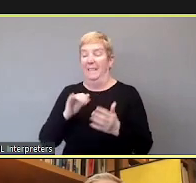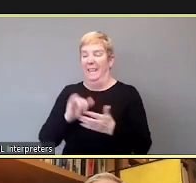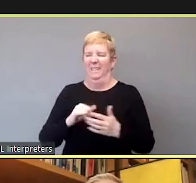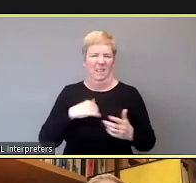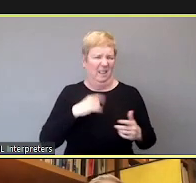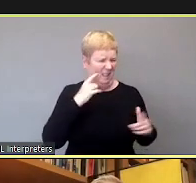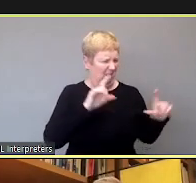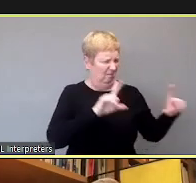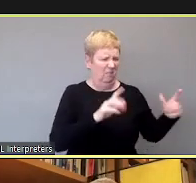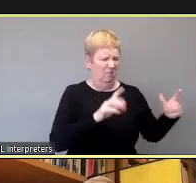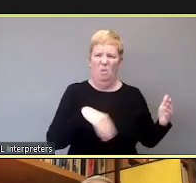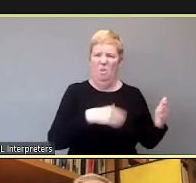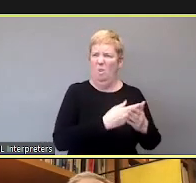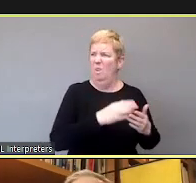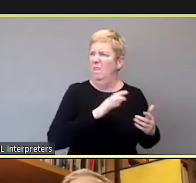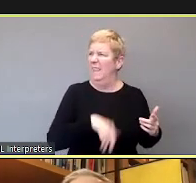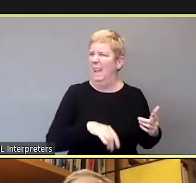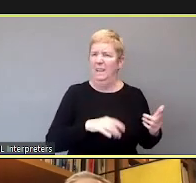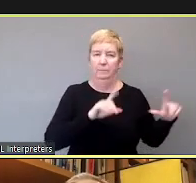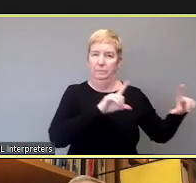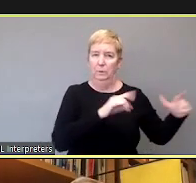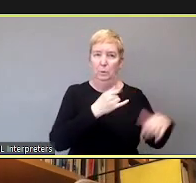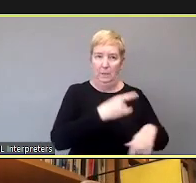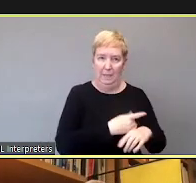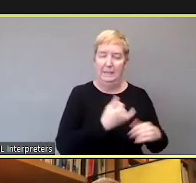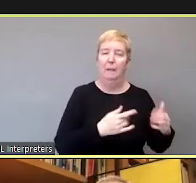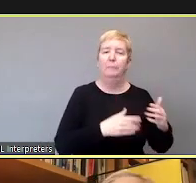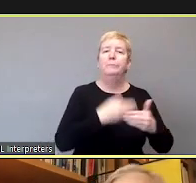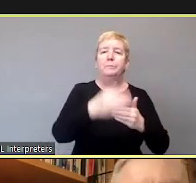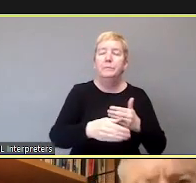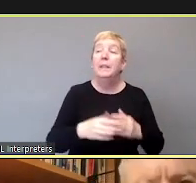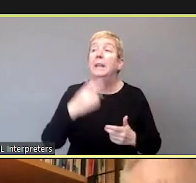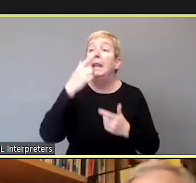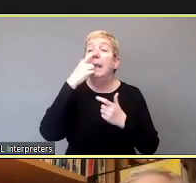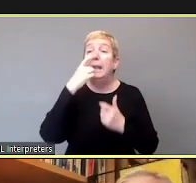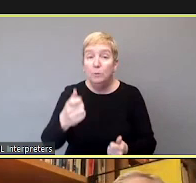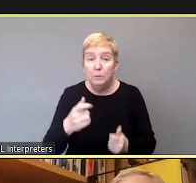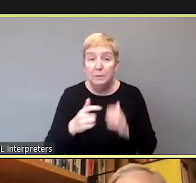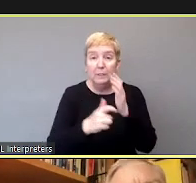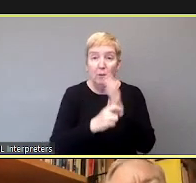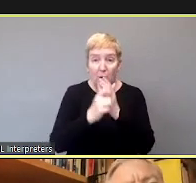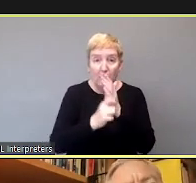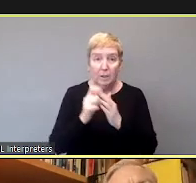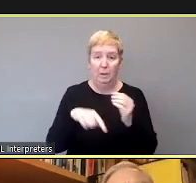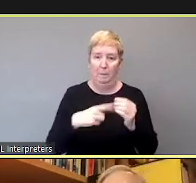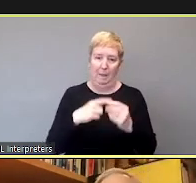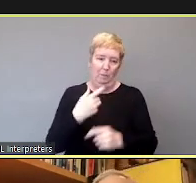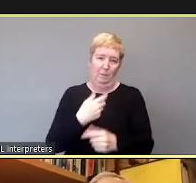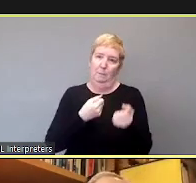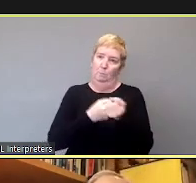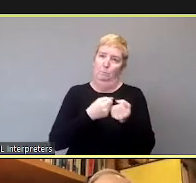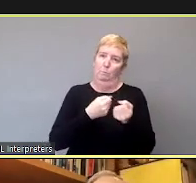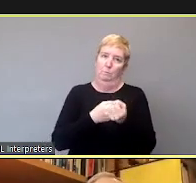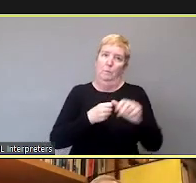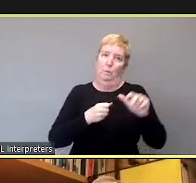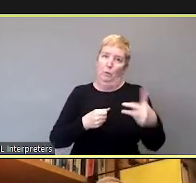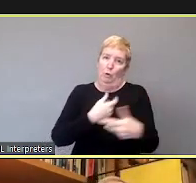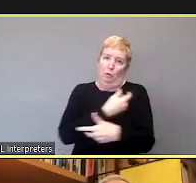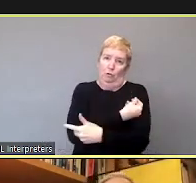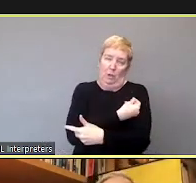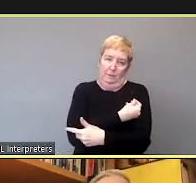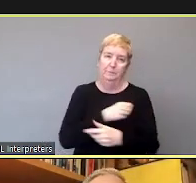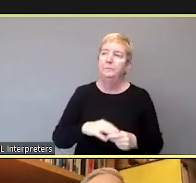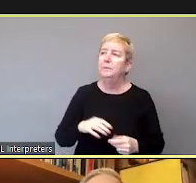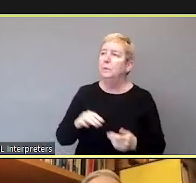I'm driving today. Interesting article this week about the effectiveness of boosters in the New